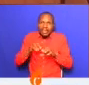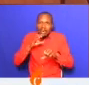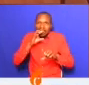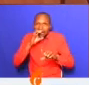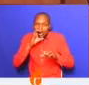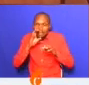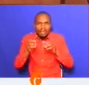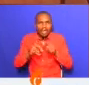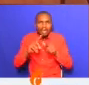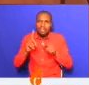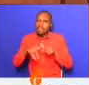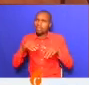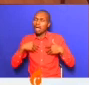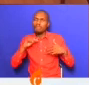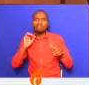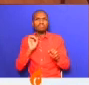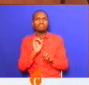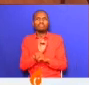does not have